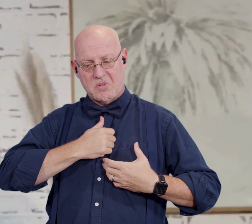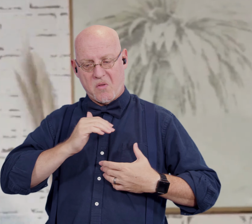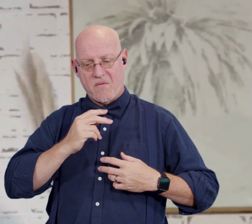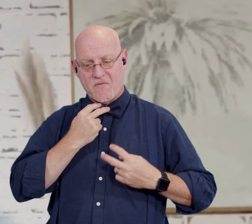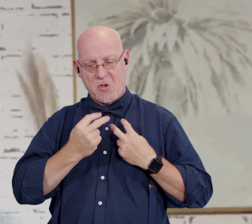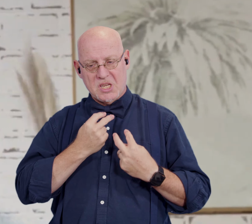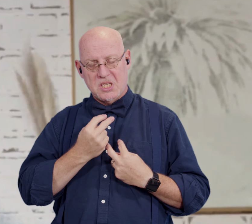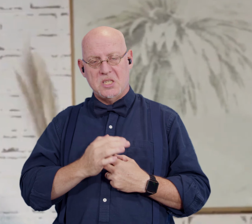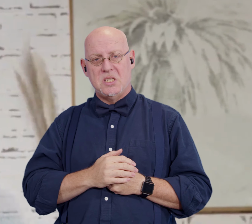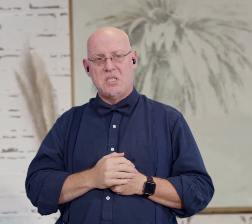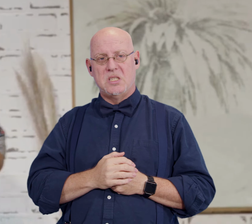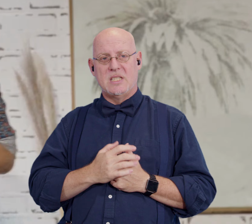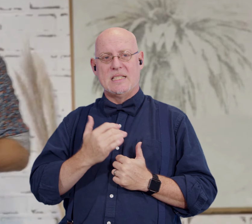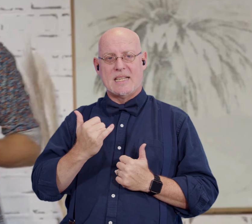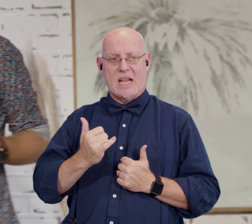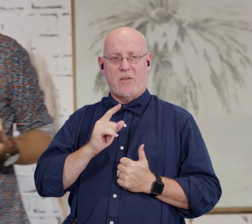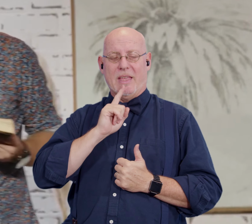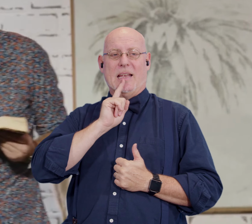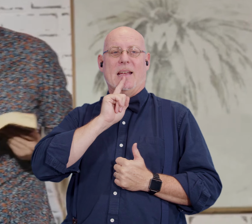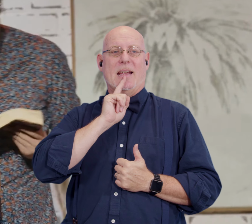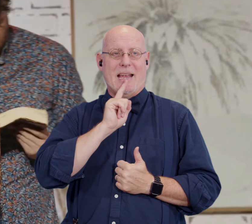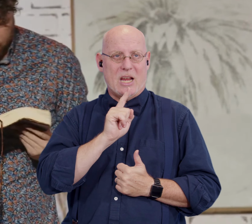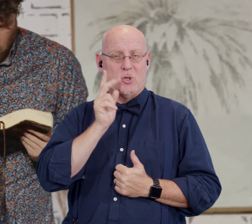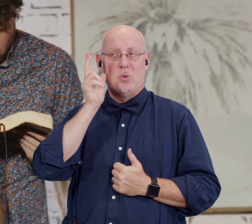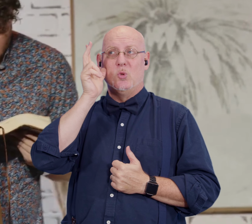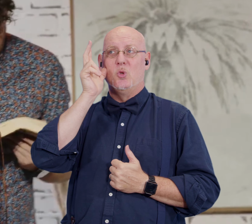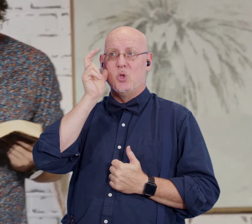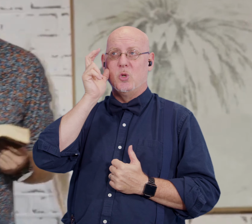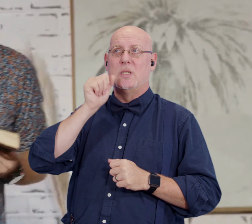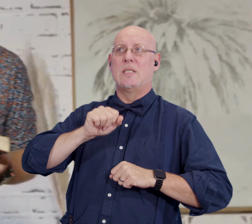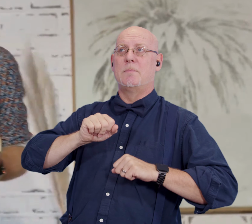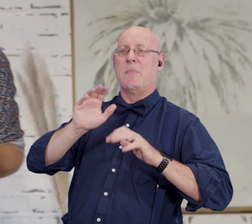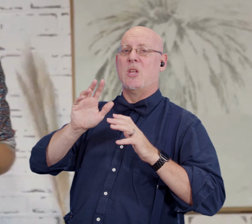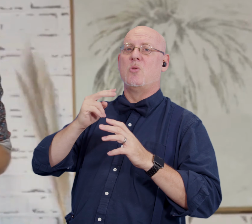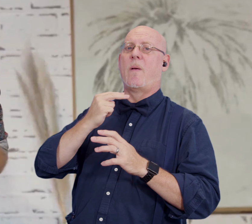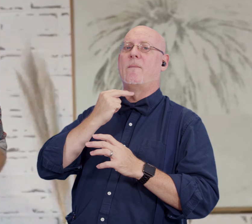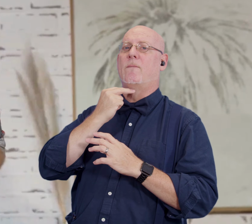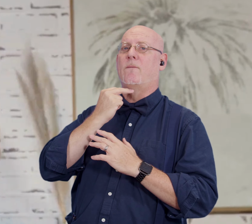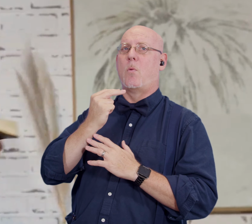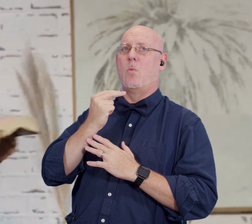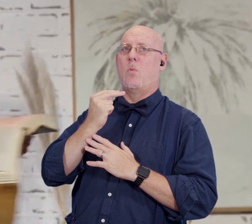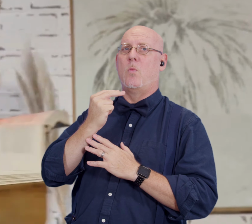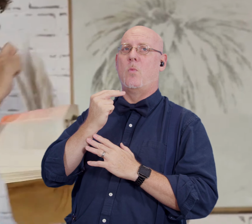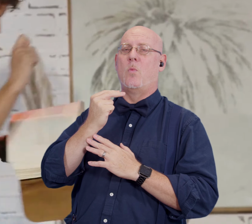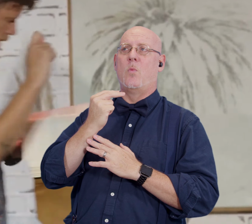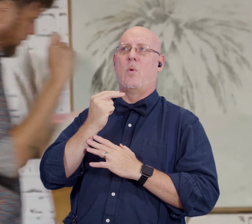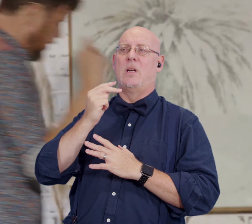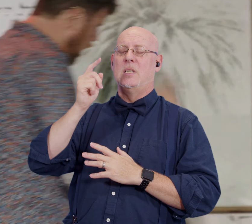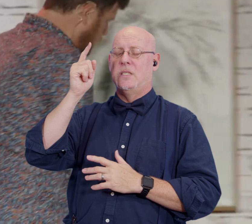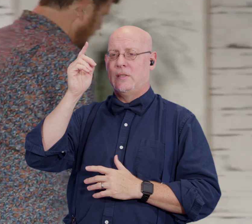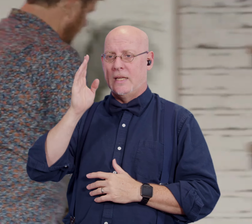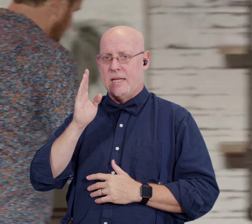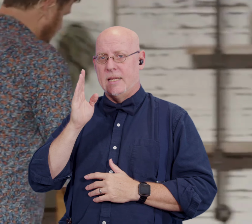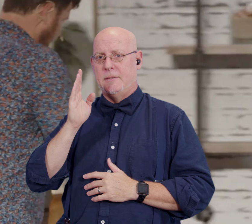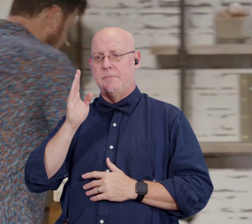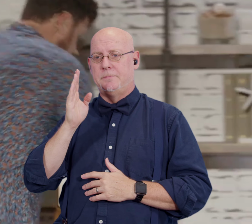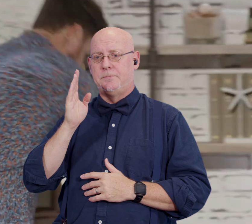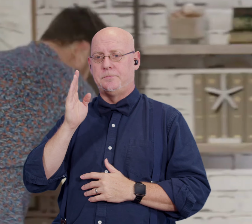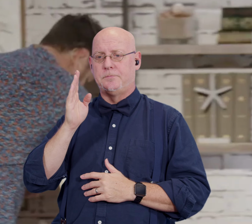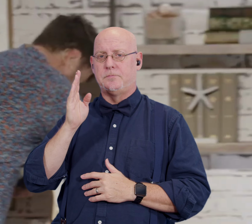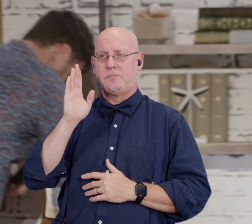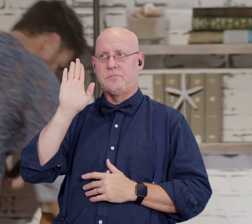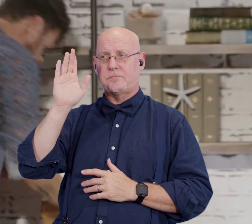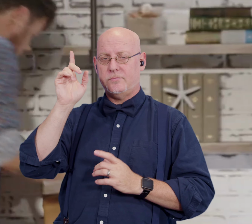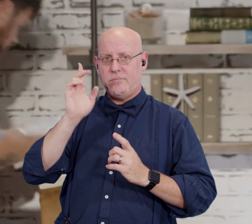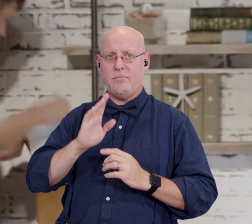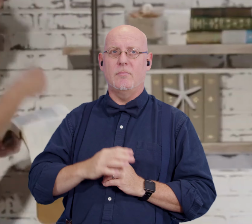within. But now they actually have heard and submitted to the voice of Yahweh,